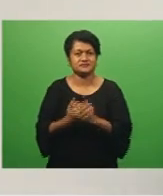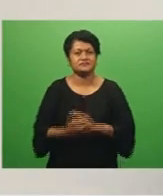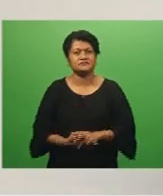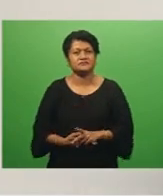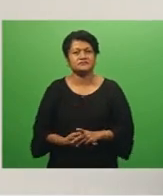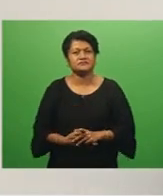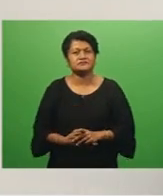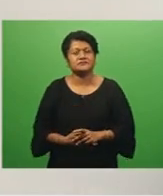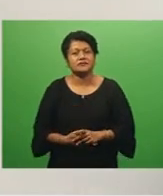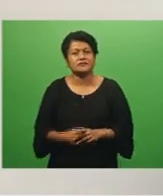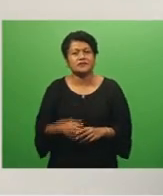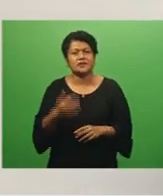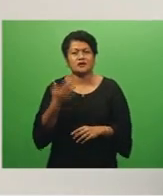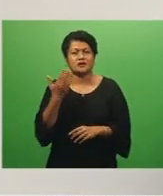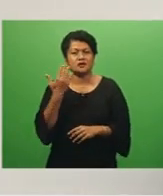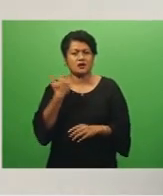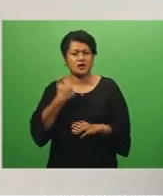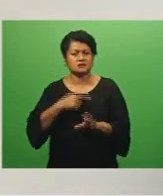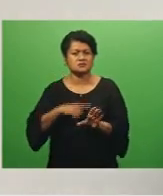Last year,